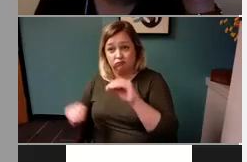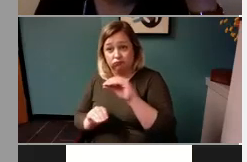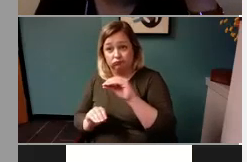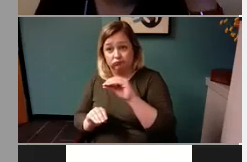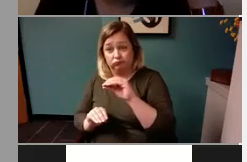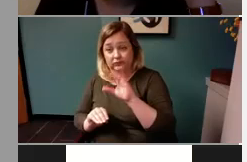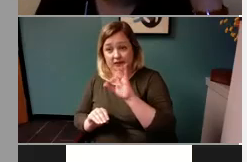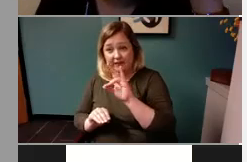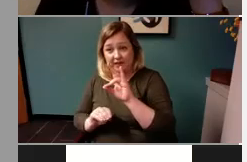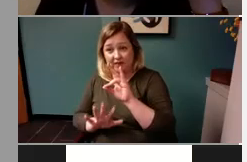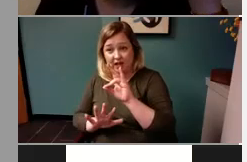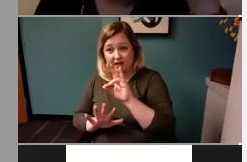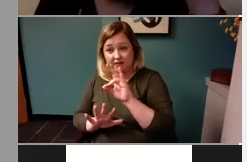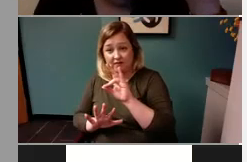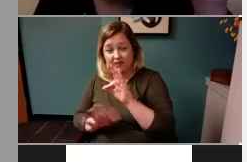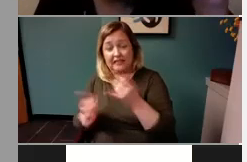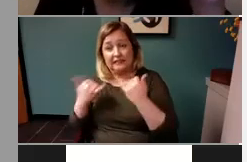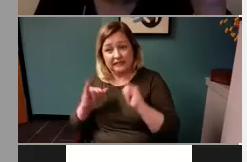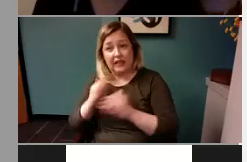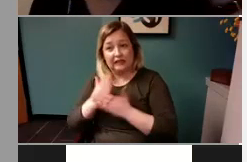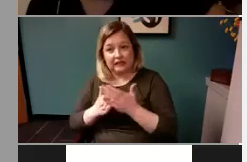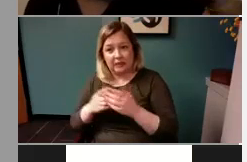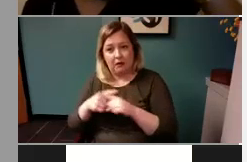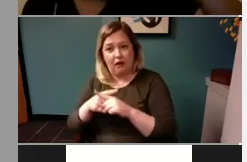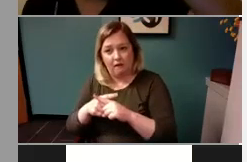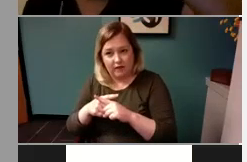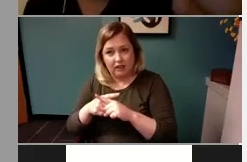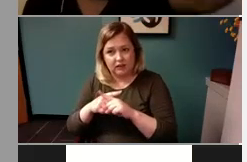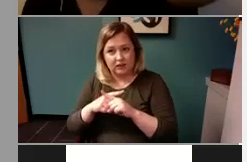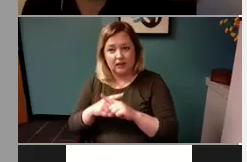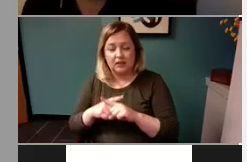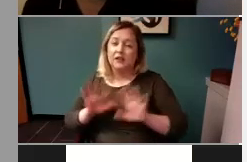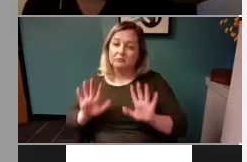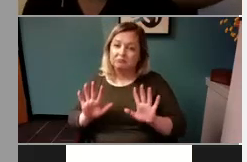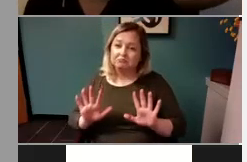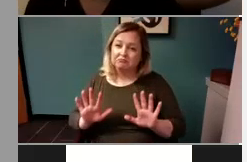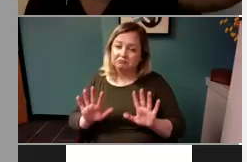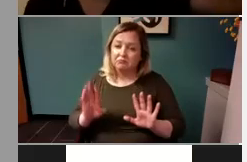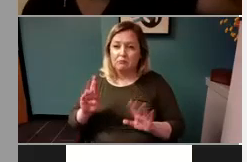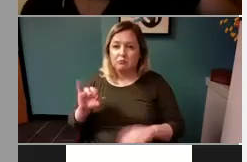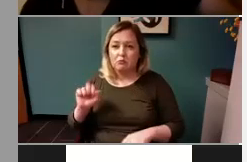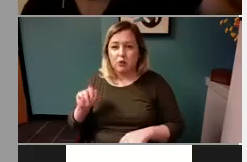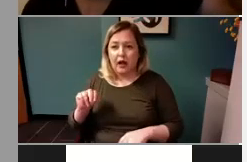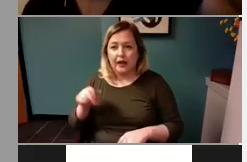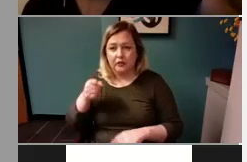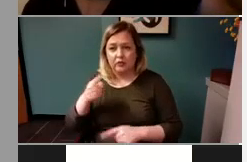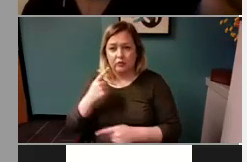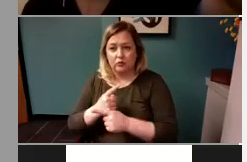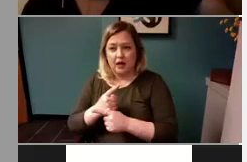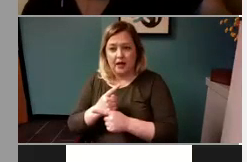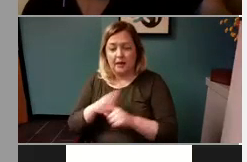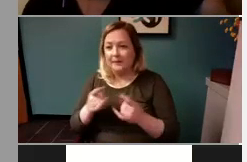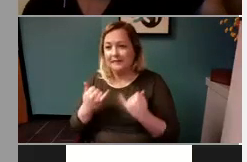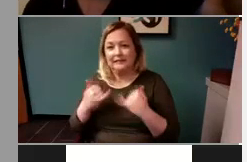find. But in general, whenever, so you are right, but I think that we still can't have